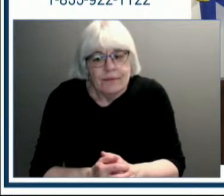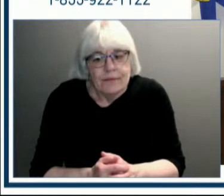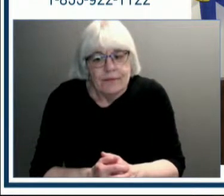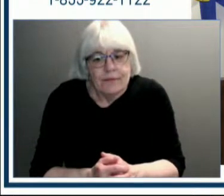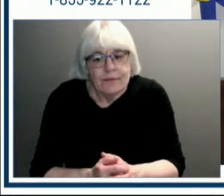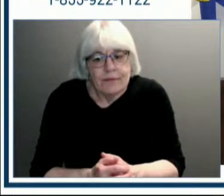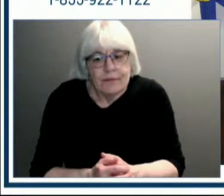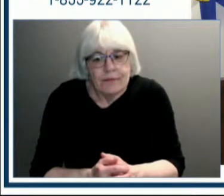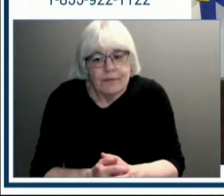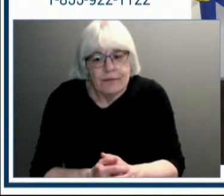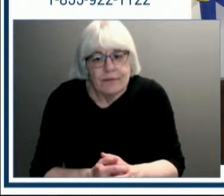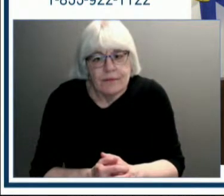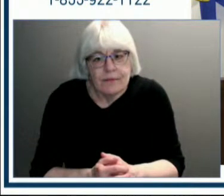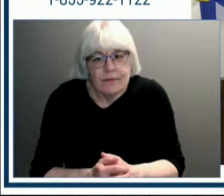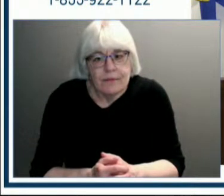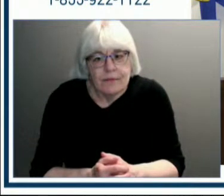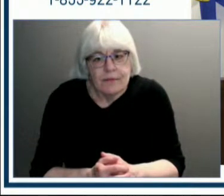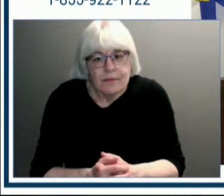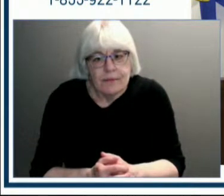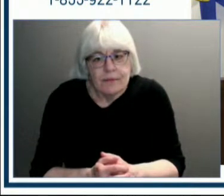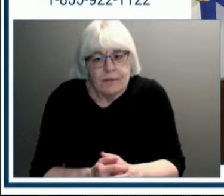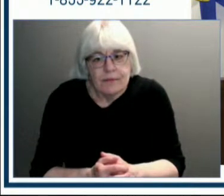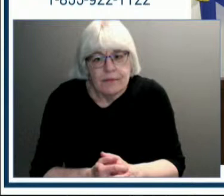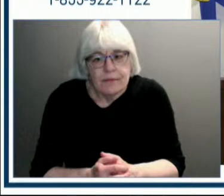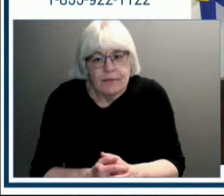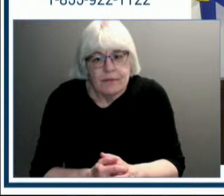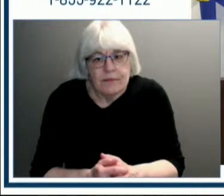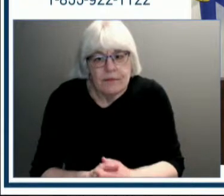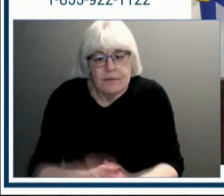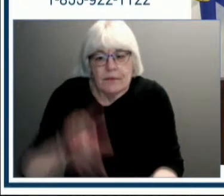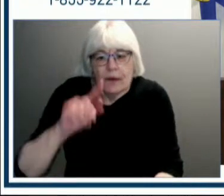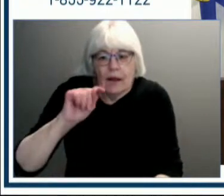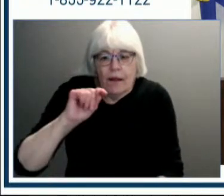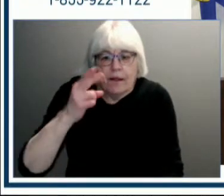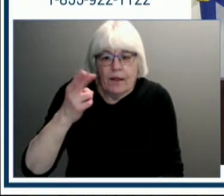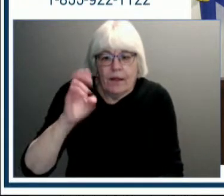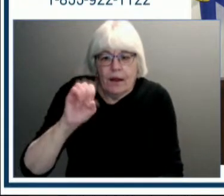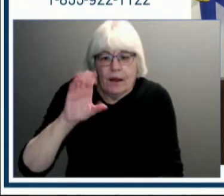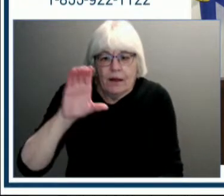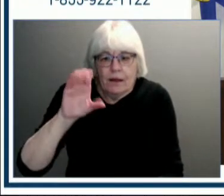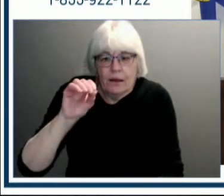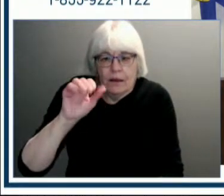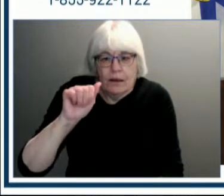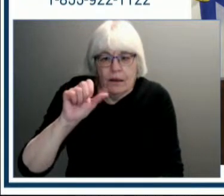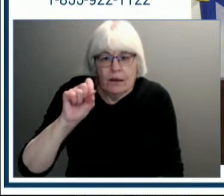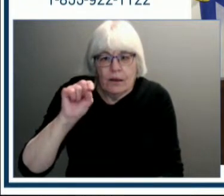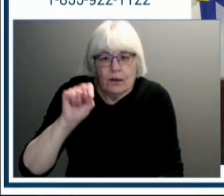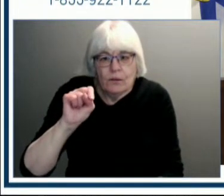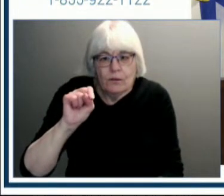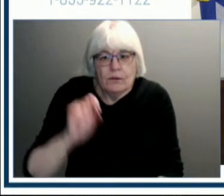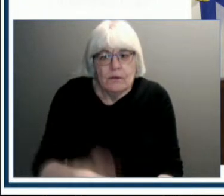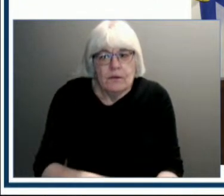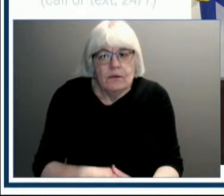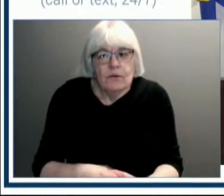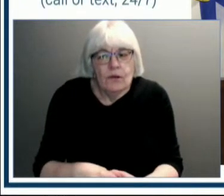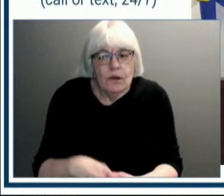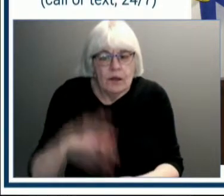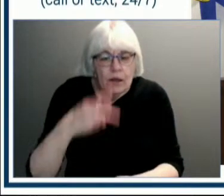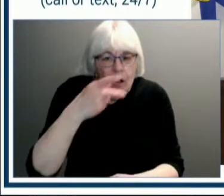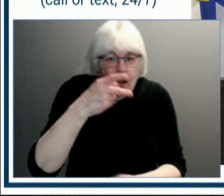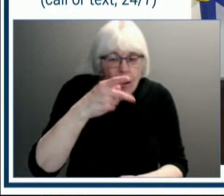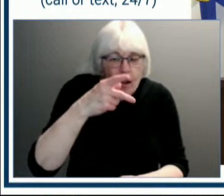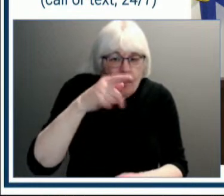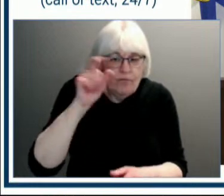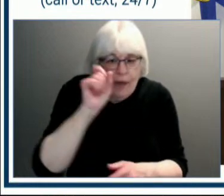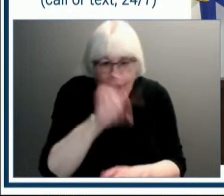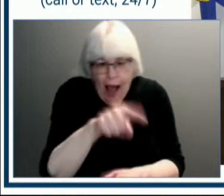Lindsay. Many things. I'm wondering for Premier and Dr. Strang, I've heard from a number of Nova Scotians who are concerned that they're